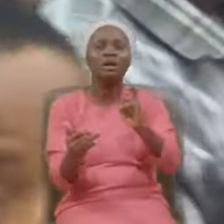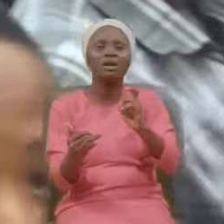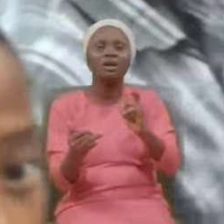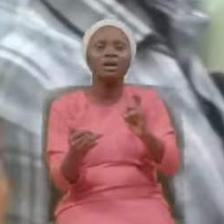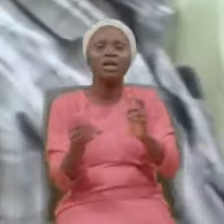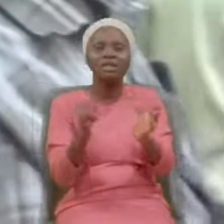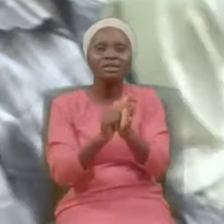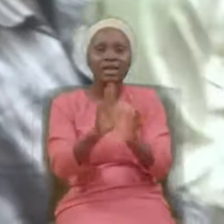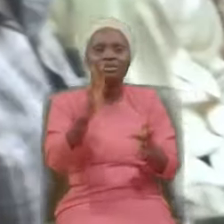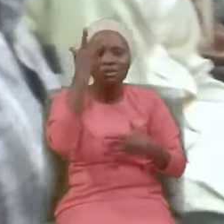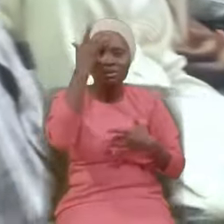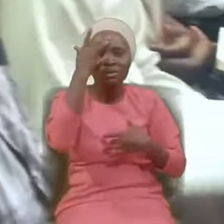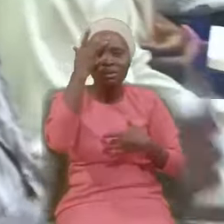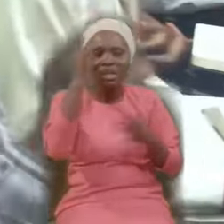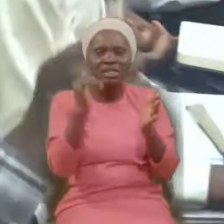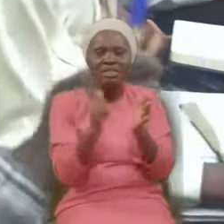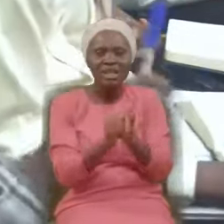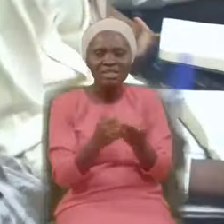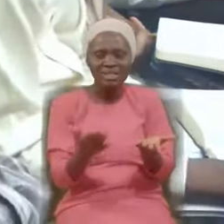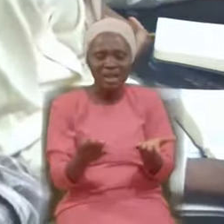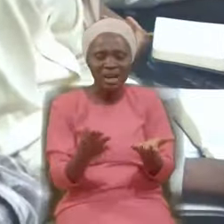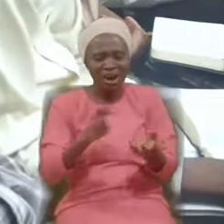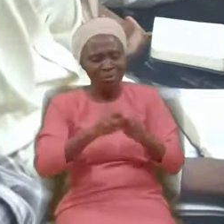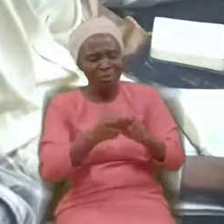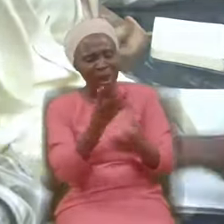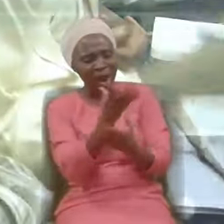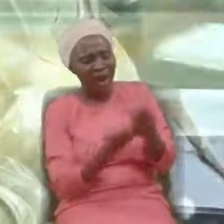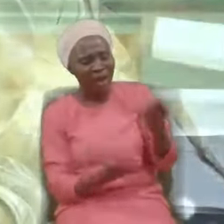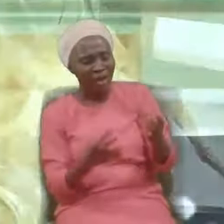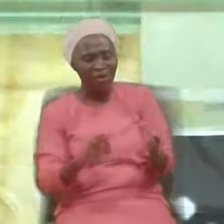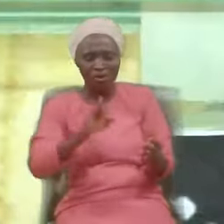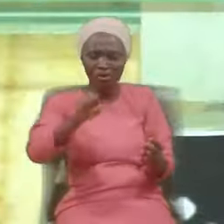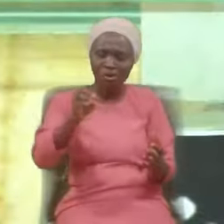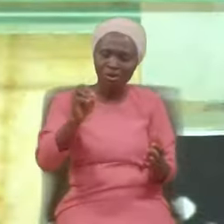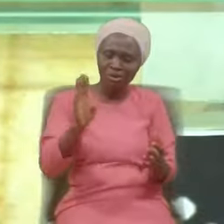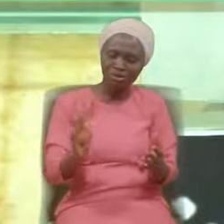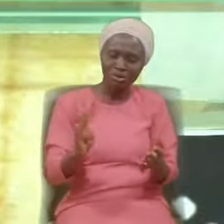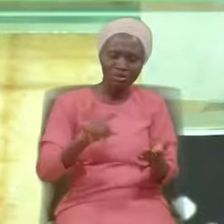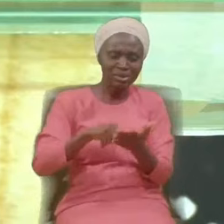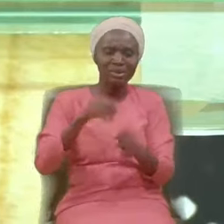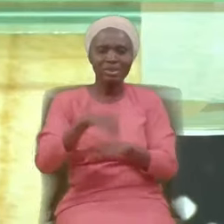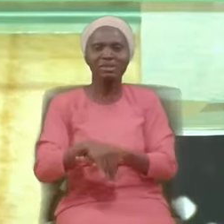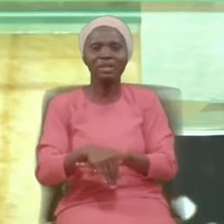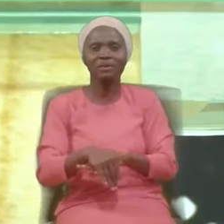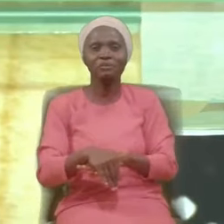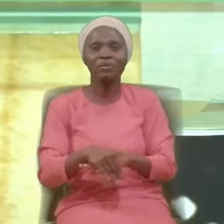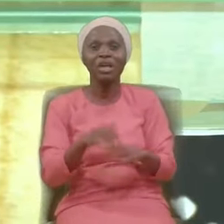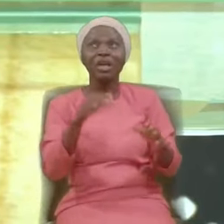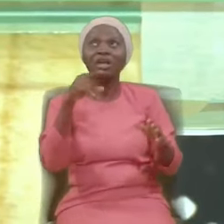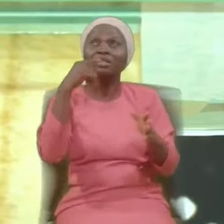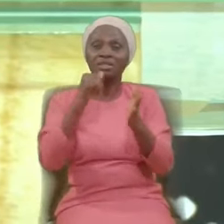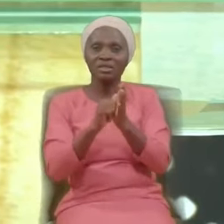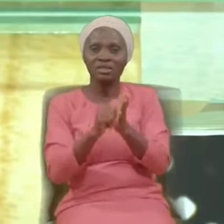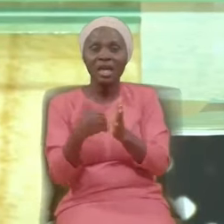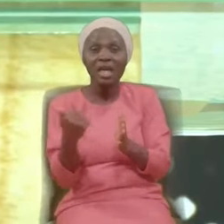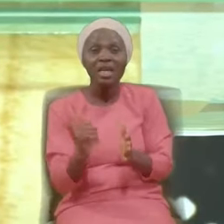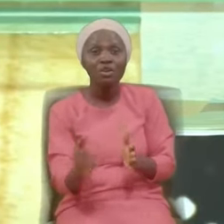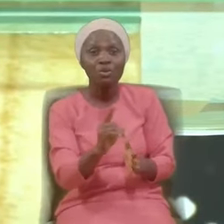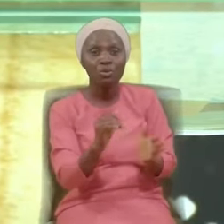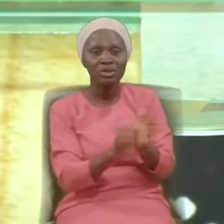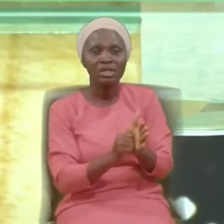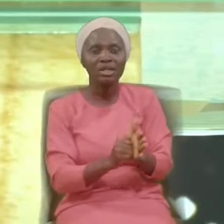the joblessness tonight? That whosoever shall say unto this mountain, be